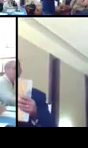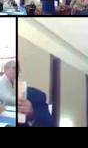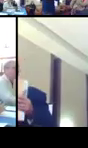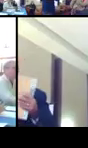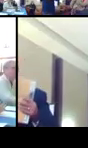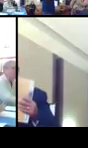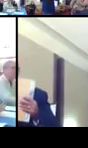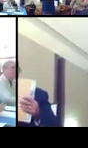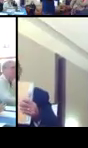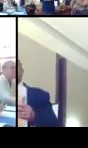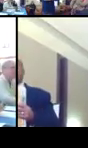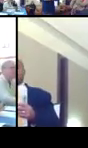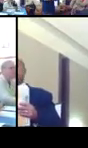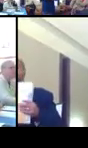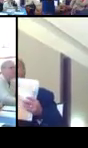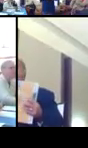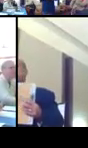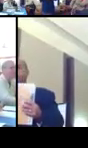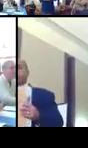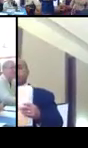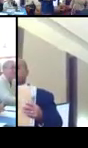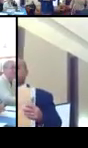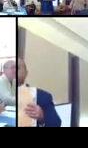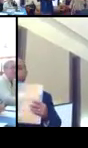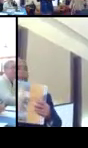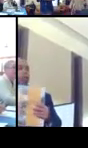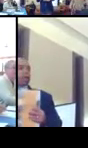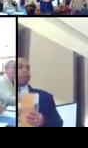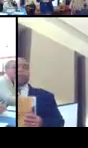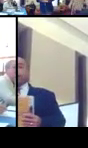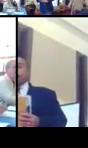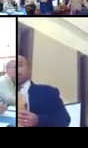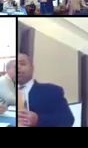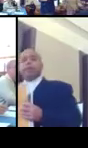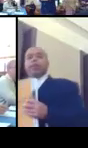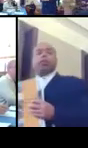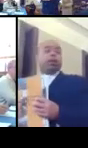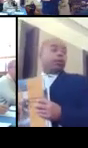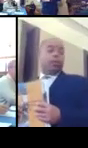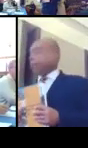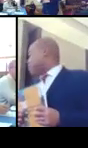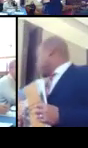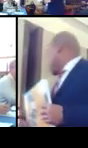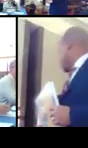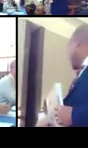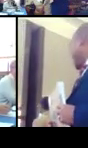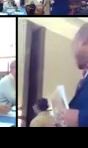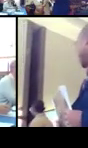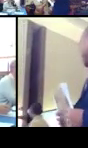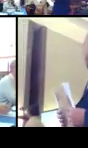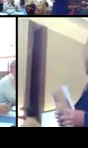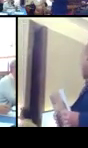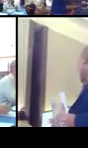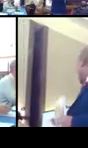a cultural framework that will really activate businesses and a lot of activities along the port.